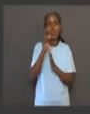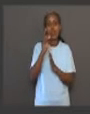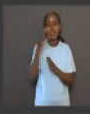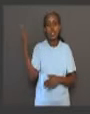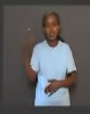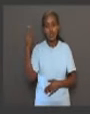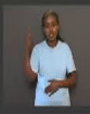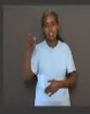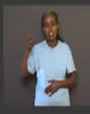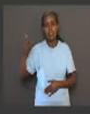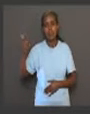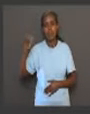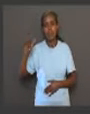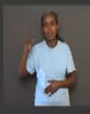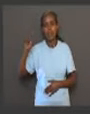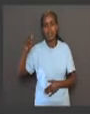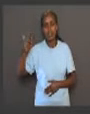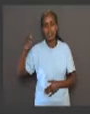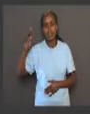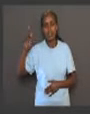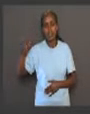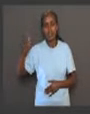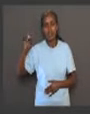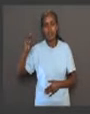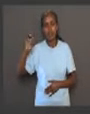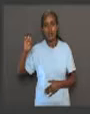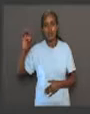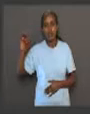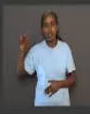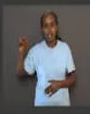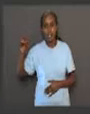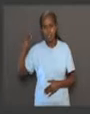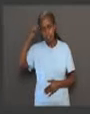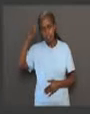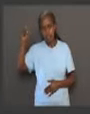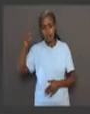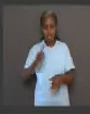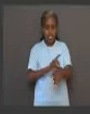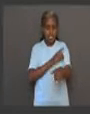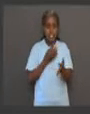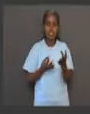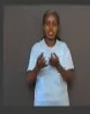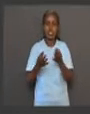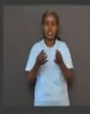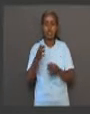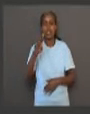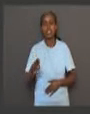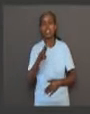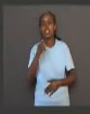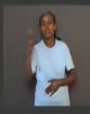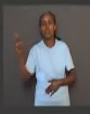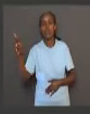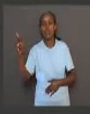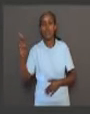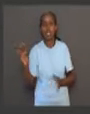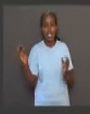the Pythagorean theorem. The distance is expressed by the square root of